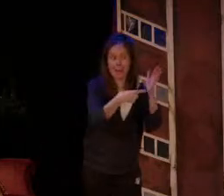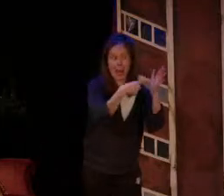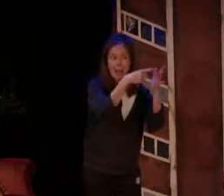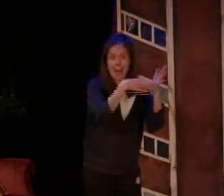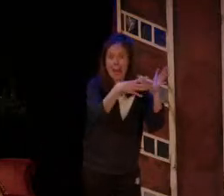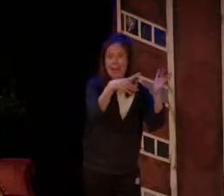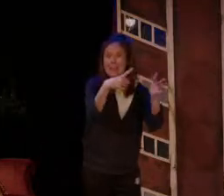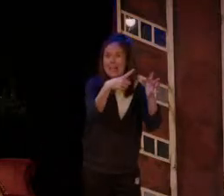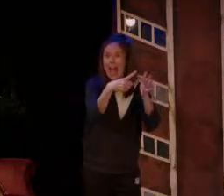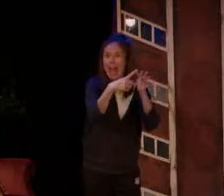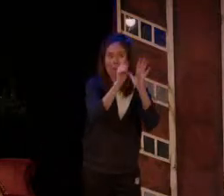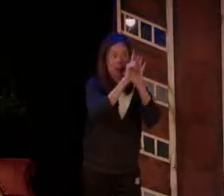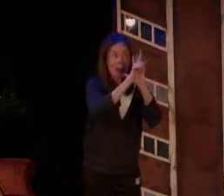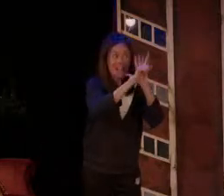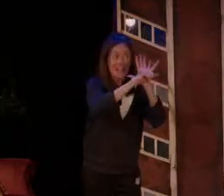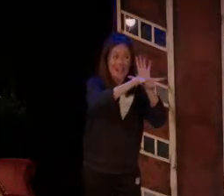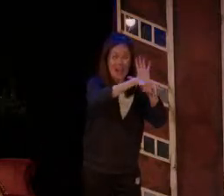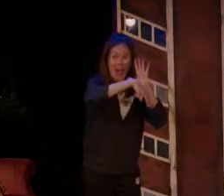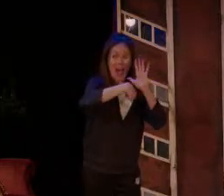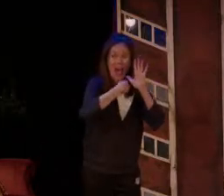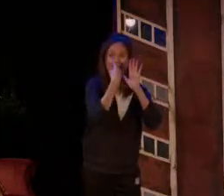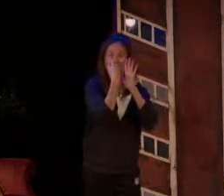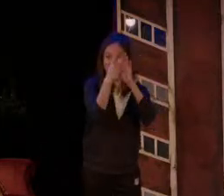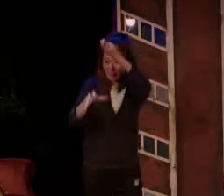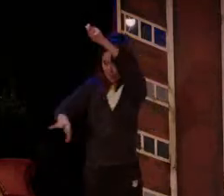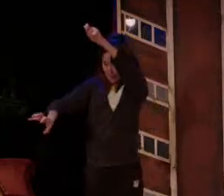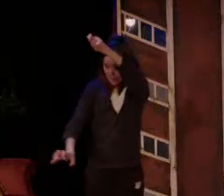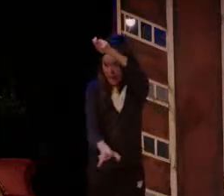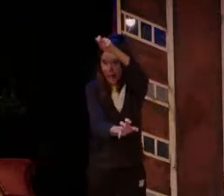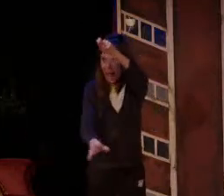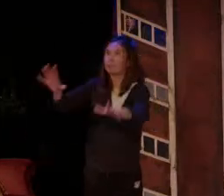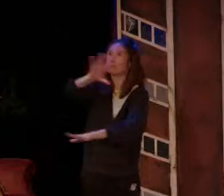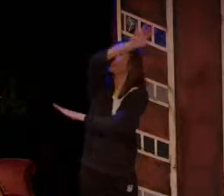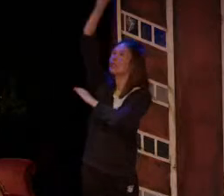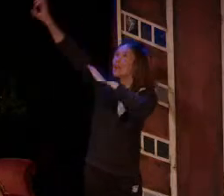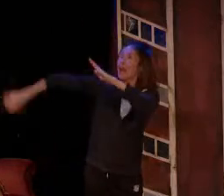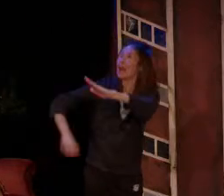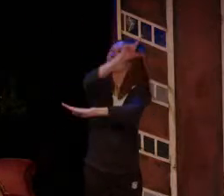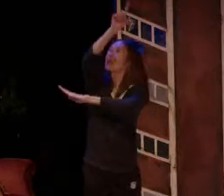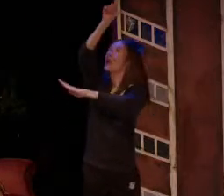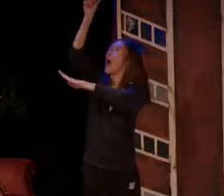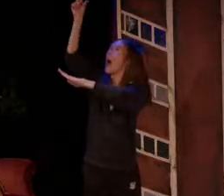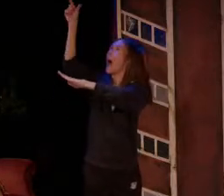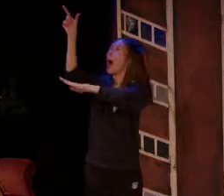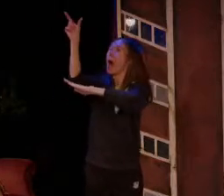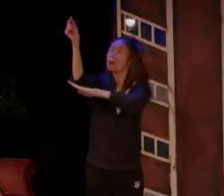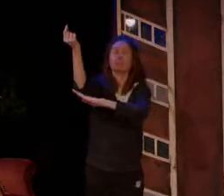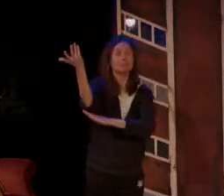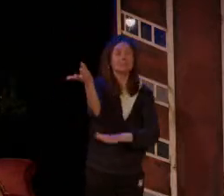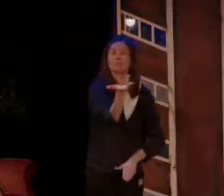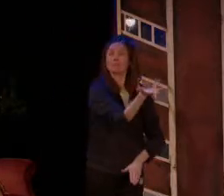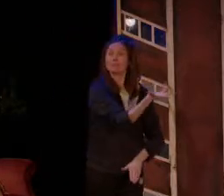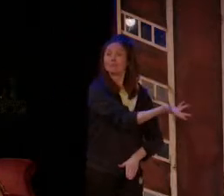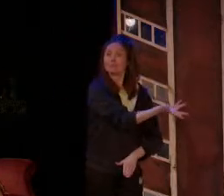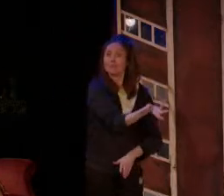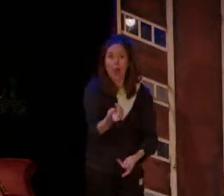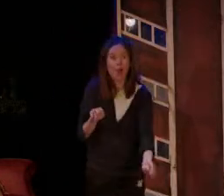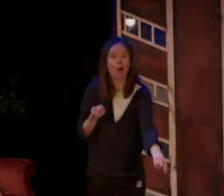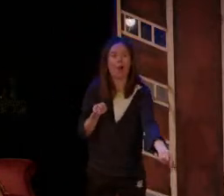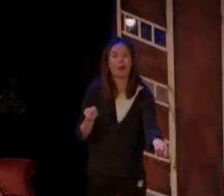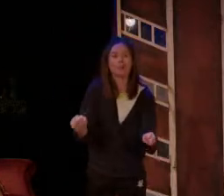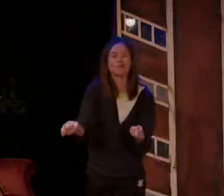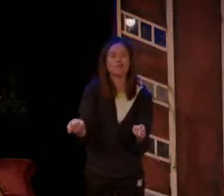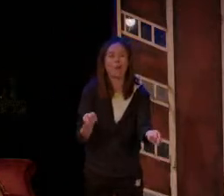The story I'll pass by through that wide gap, since it is within my power to overthrow law,